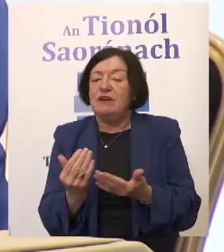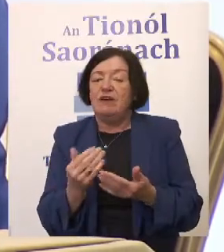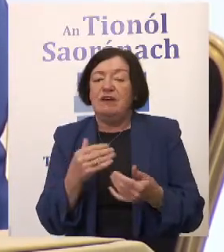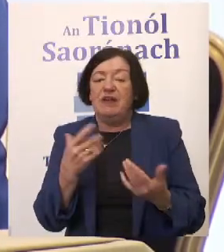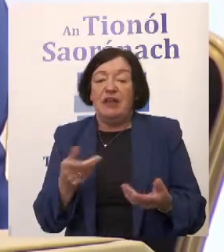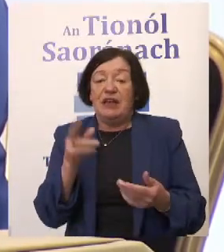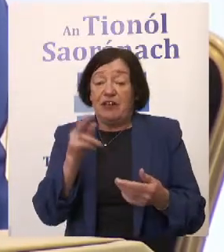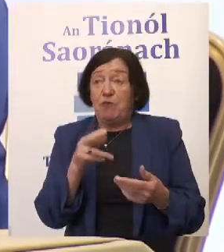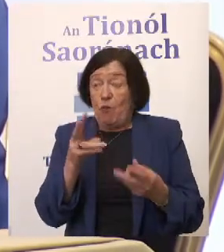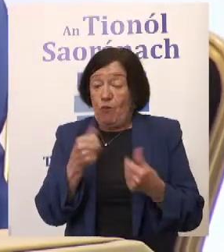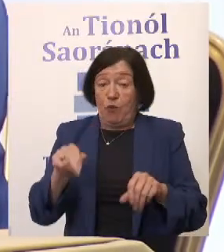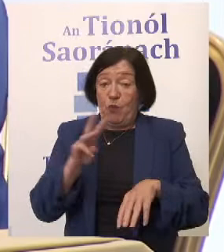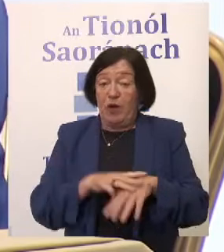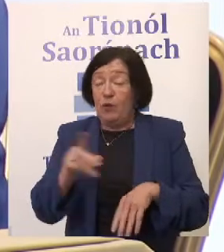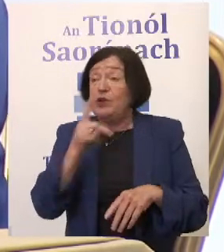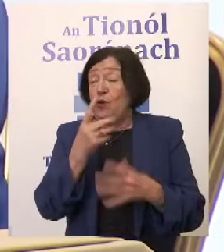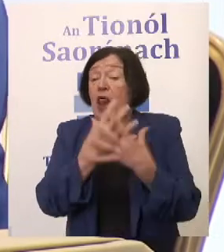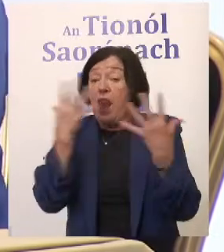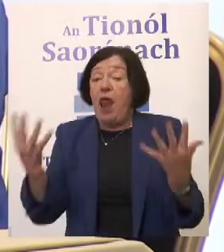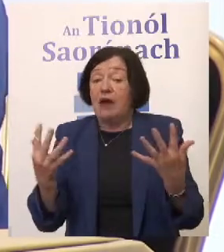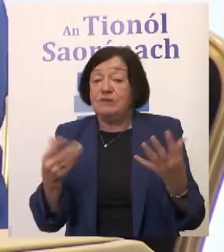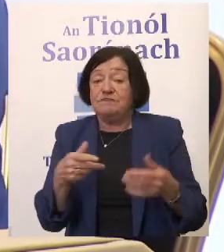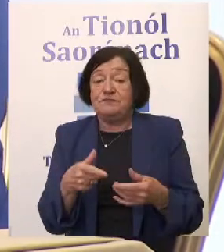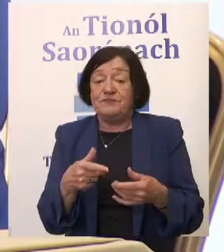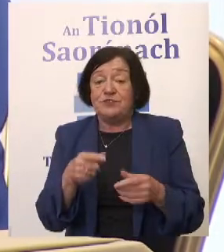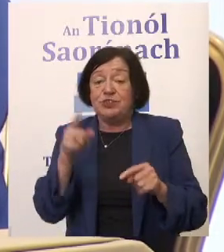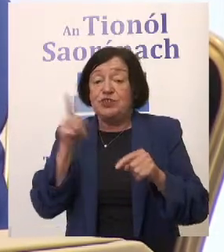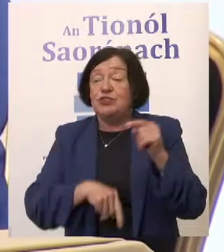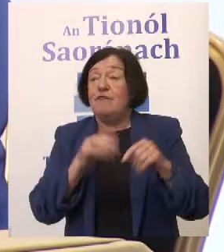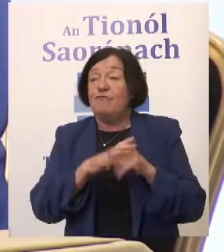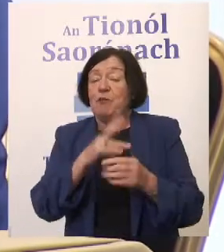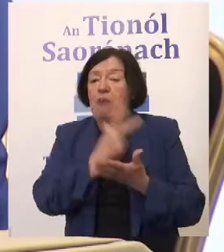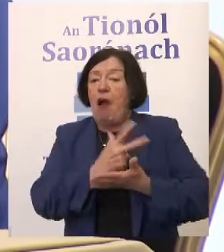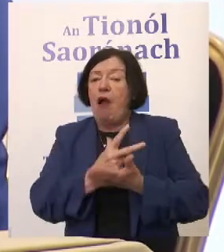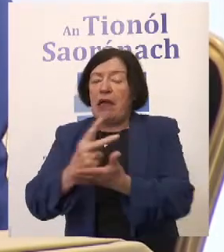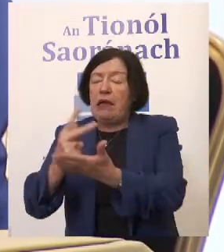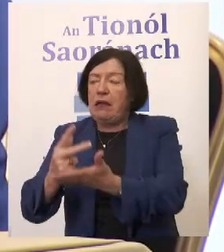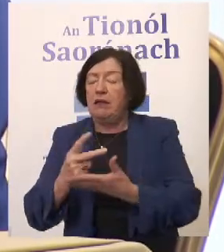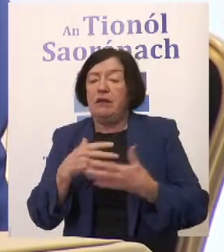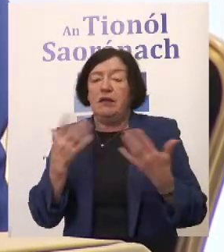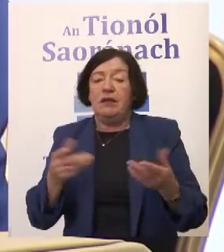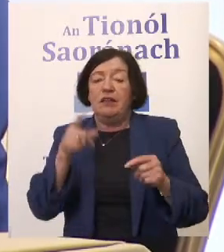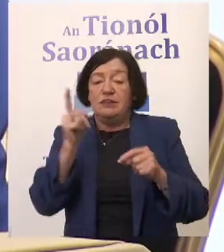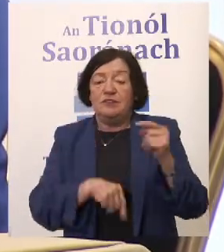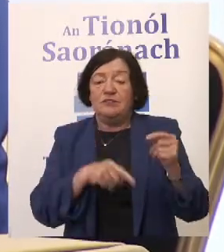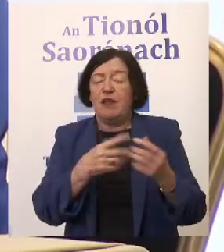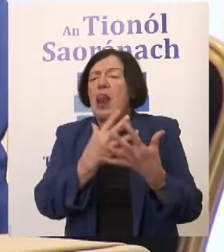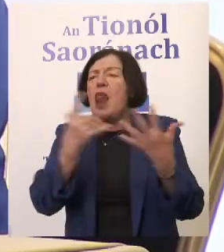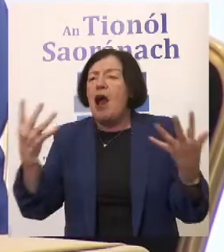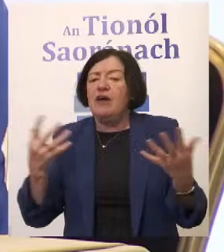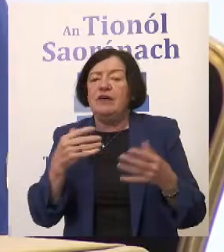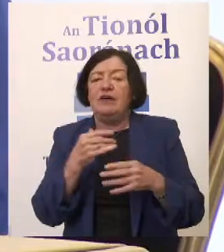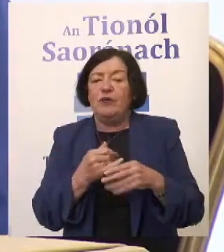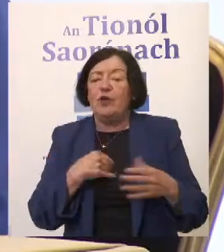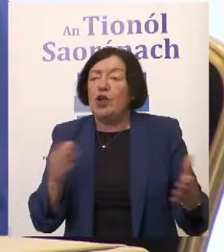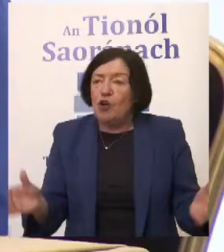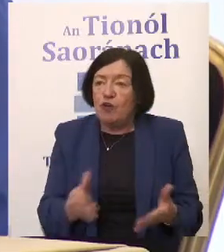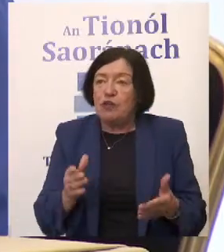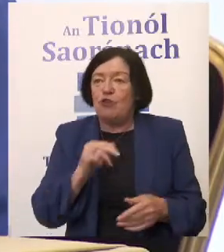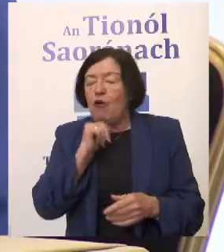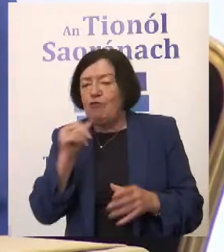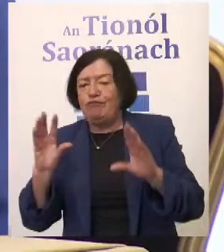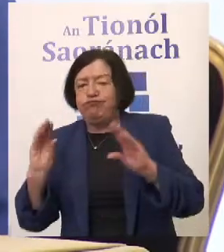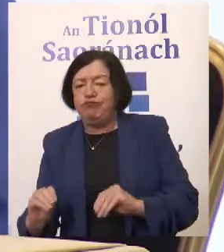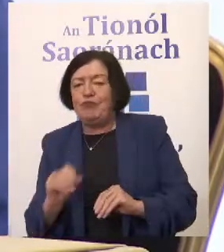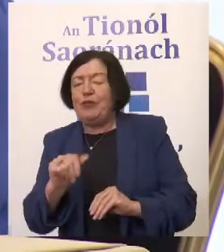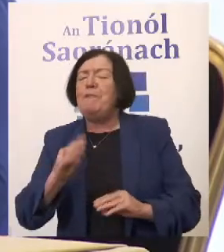could be quite effective. We already do lots of those. We already charge for parking and we charge for lots of things to either encourage or discourage types